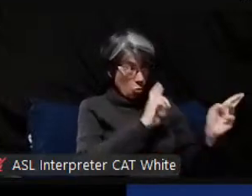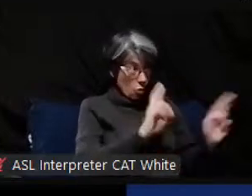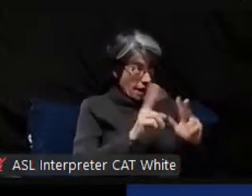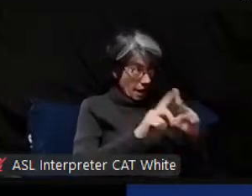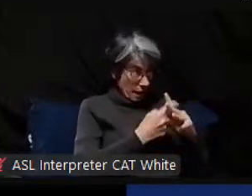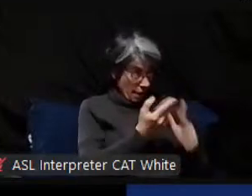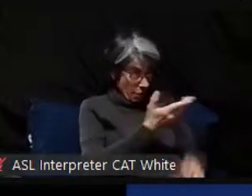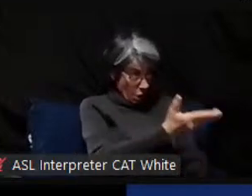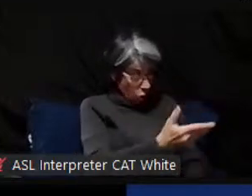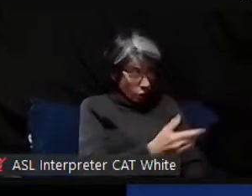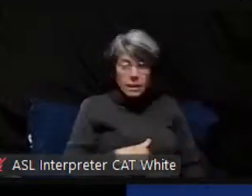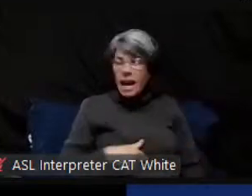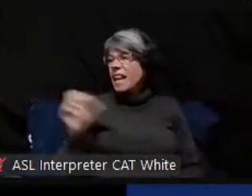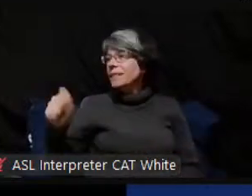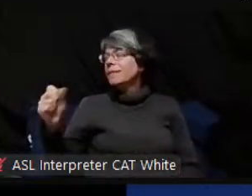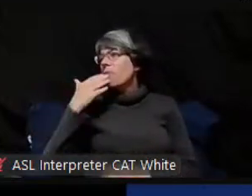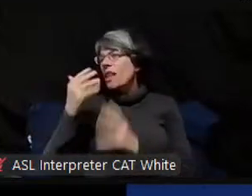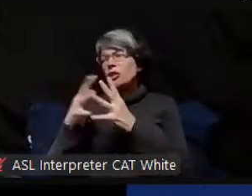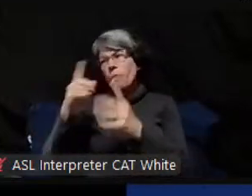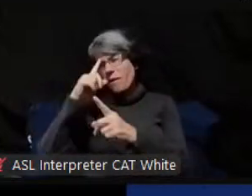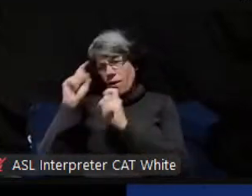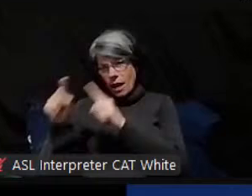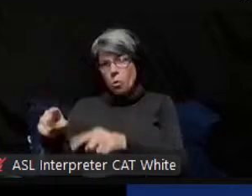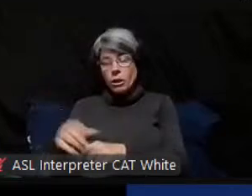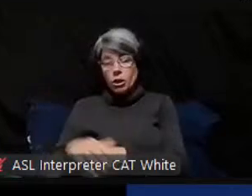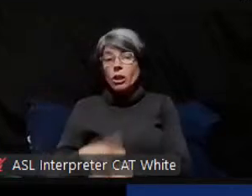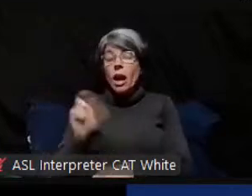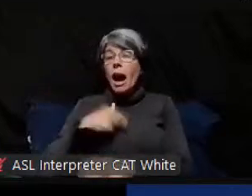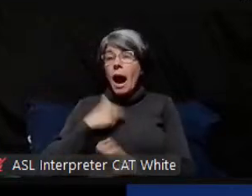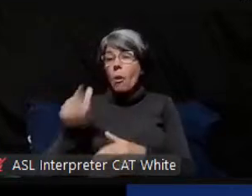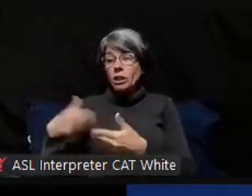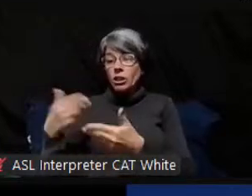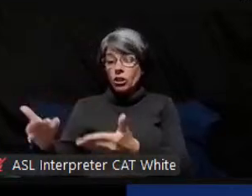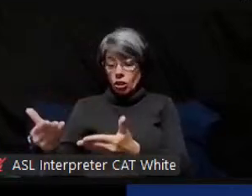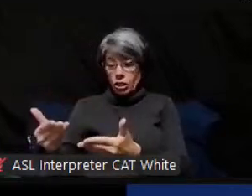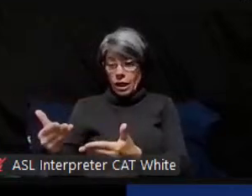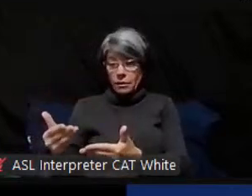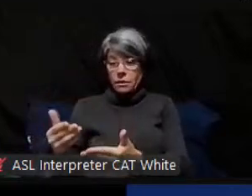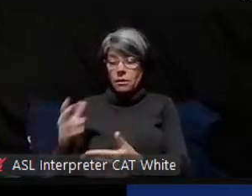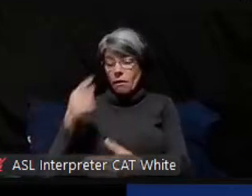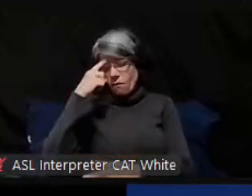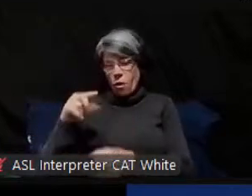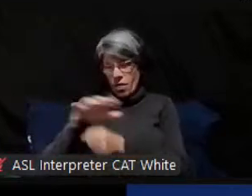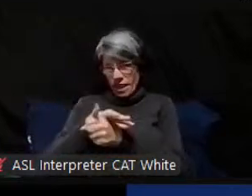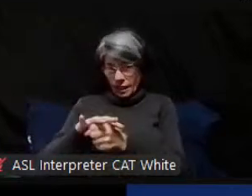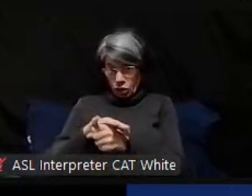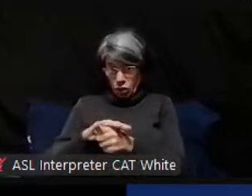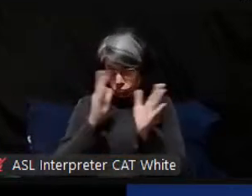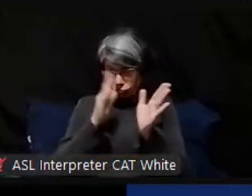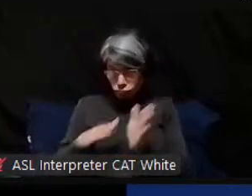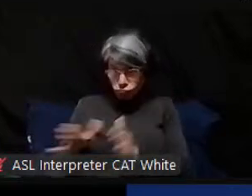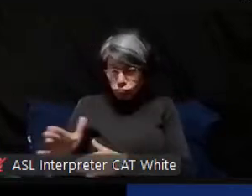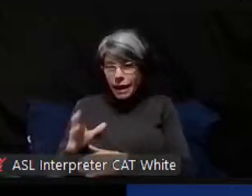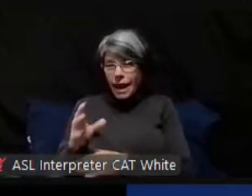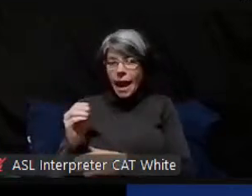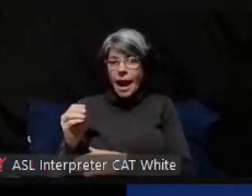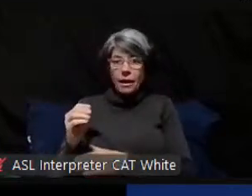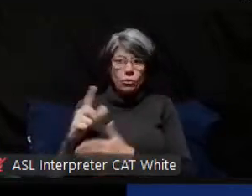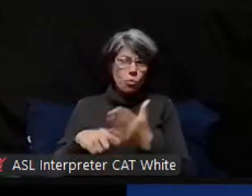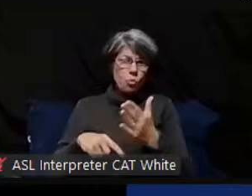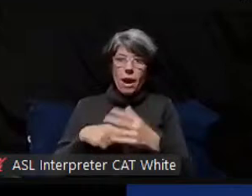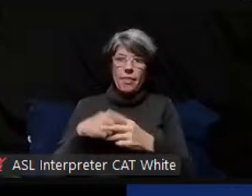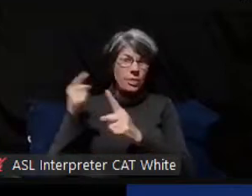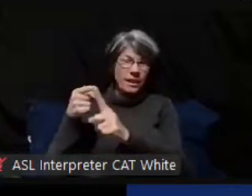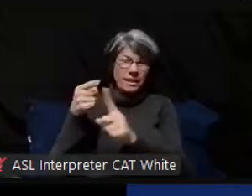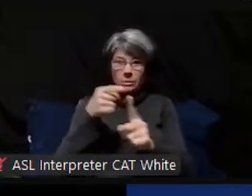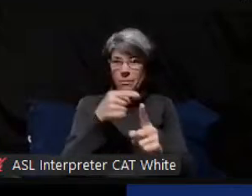there? Yeah, thank you for that question. I would suggest for the logistics and what the sort of